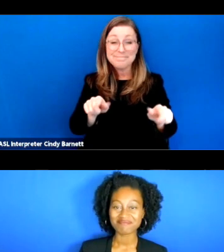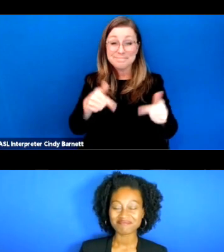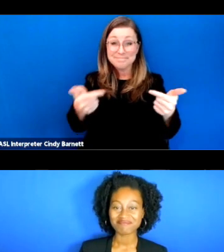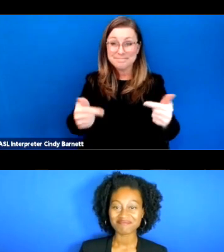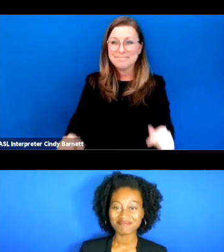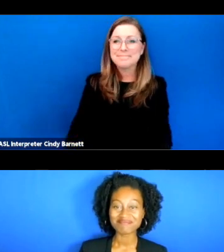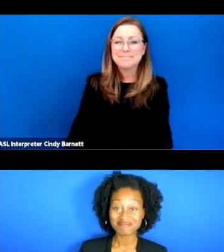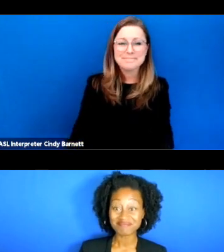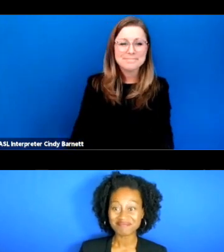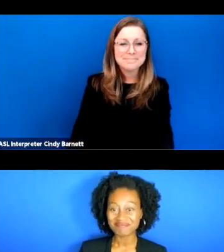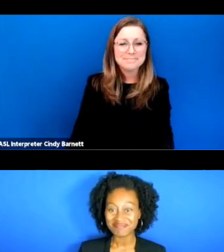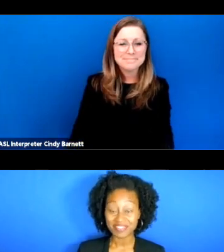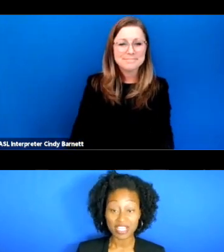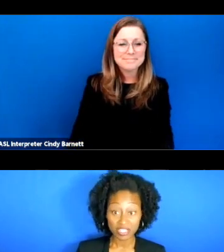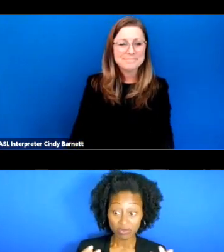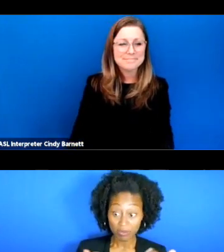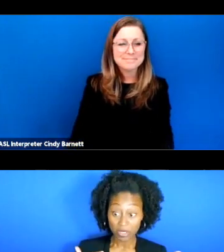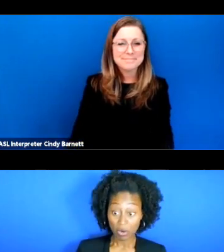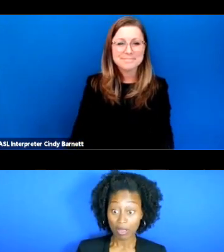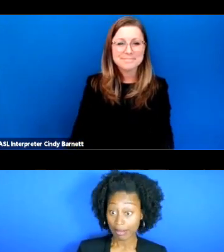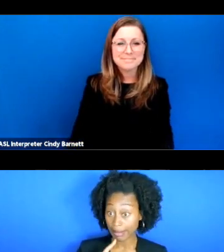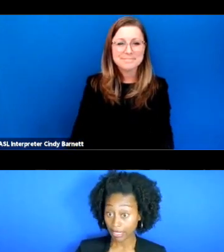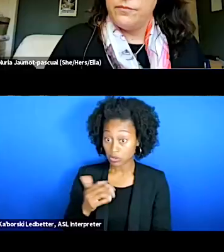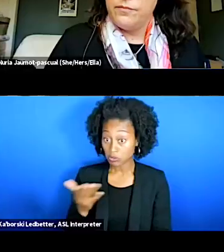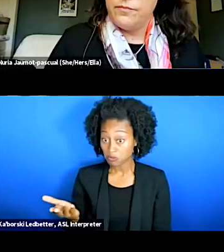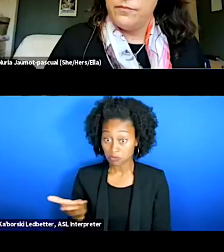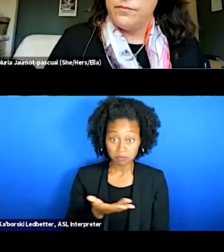Yeah, you want to go ahead, or do you want me to go ahead with that one?